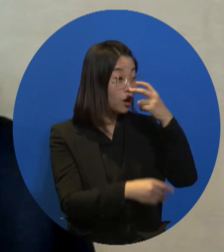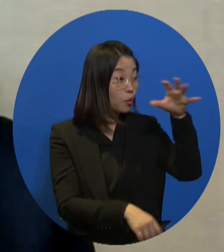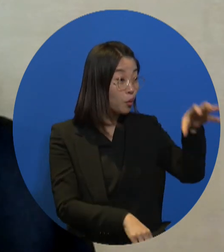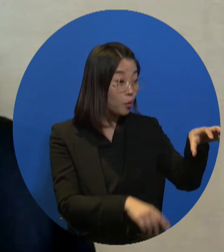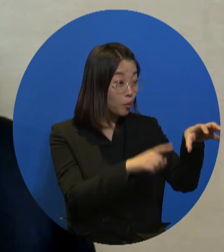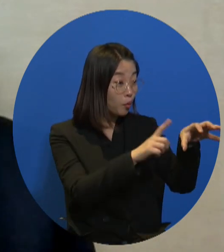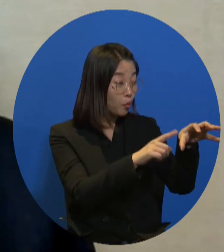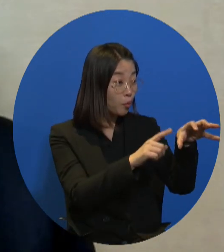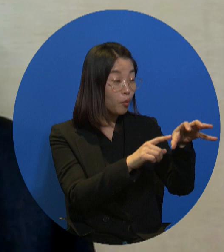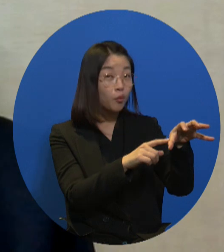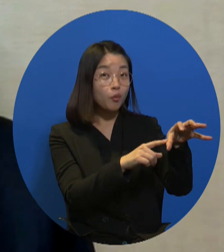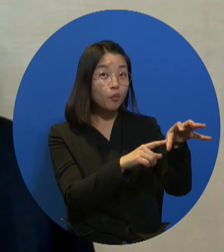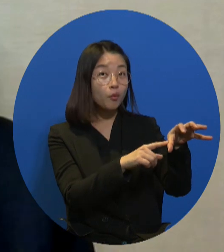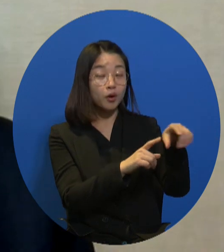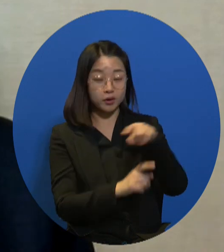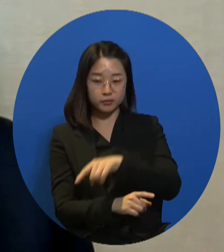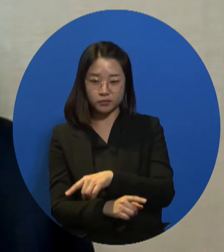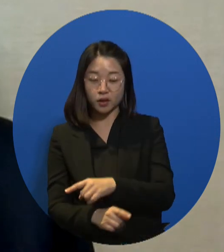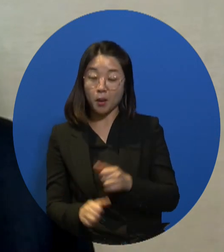treaty